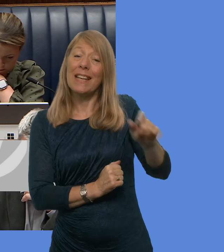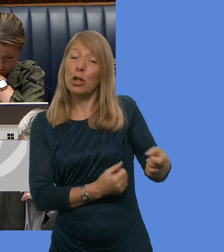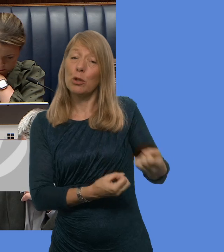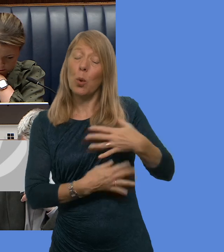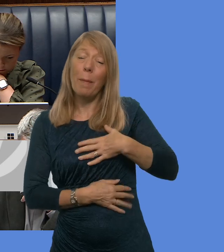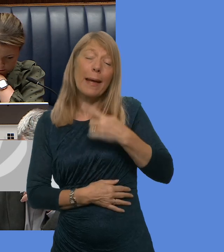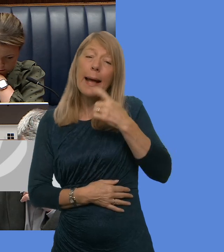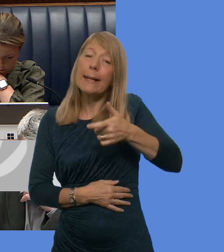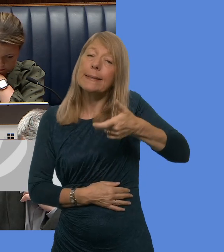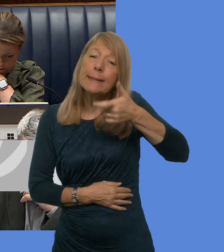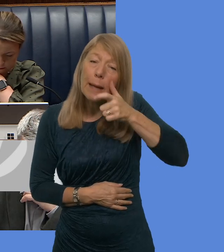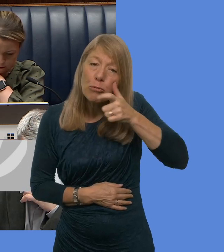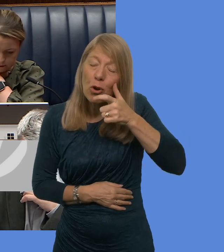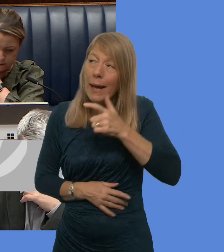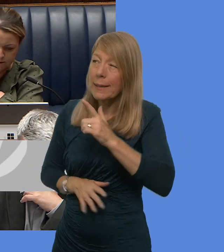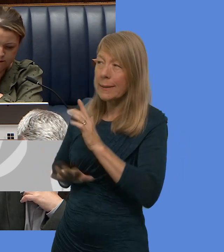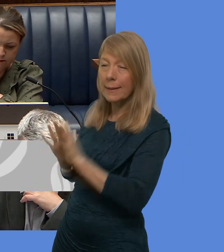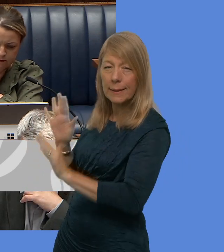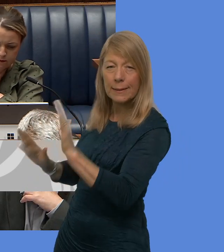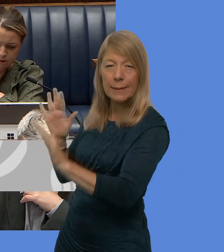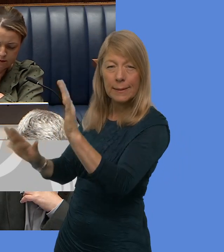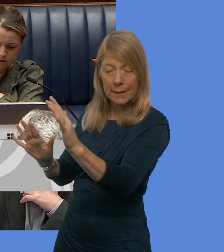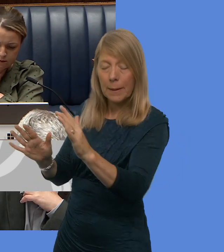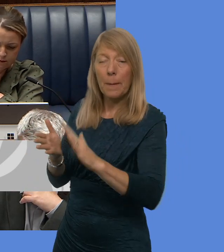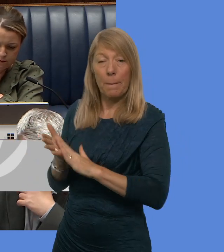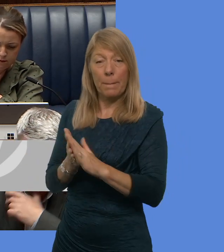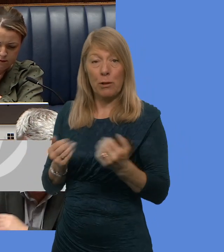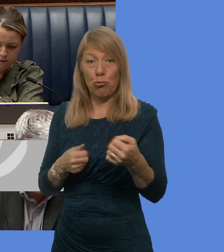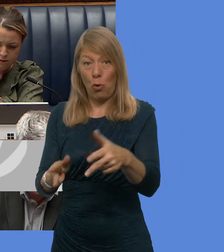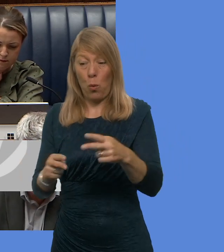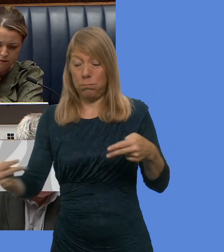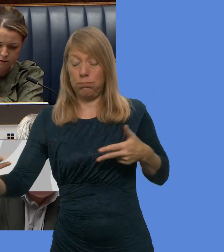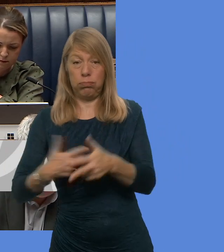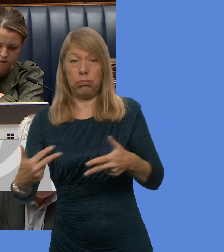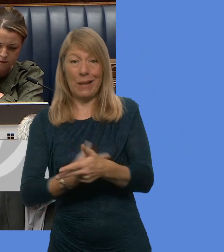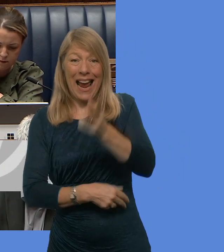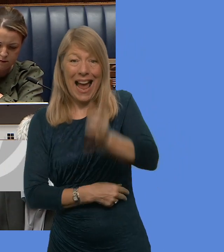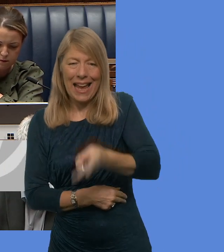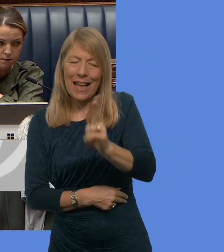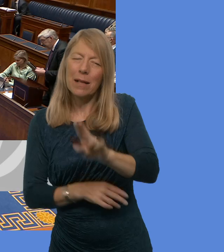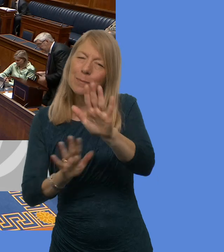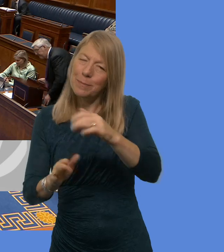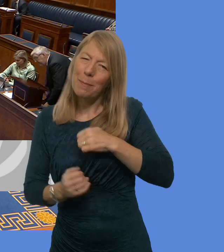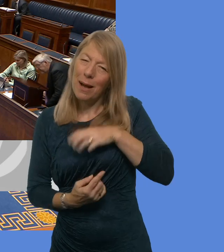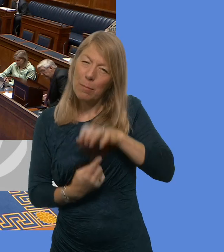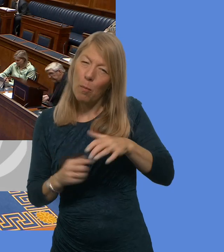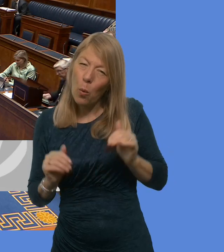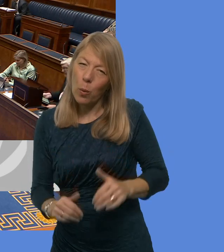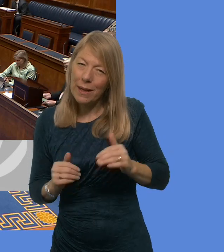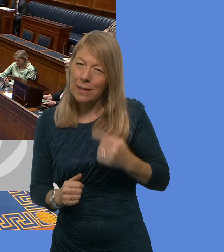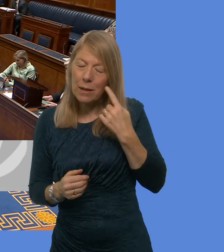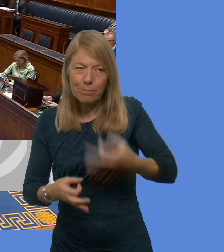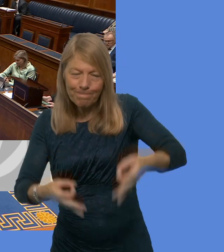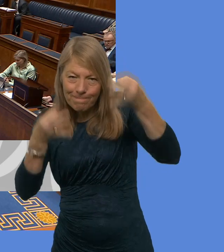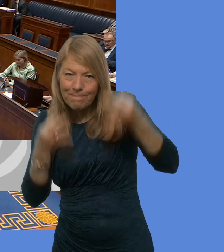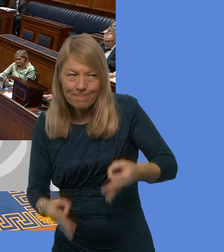allow a full recovery of the road. My department is currently awaiting environmental approval to proceed with this work. Dan Mulholland, I want to hear